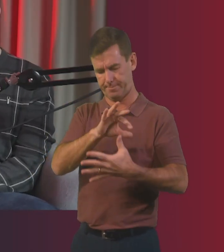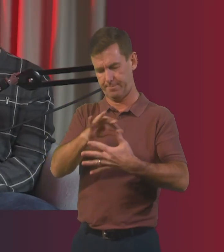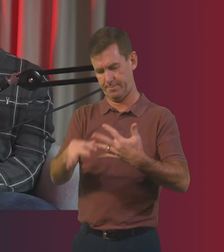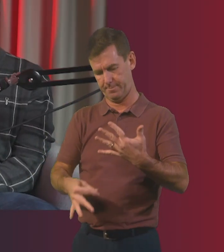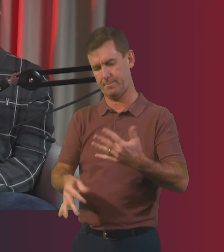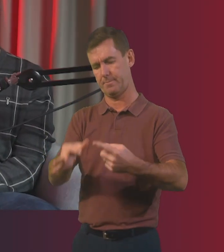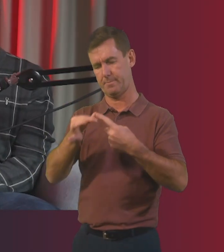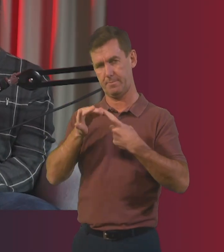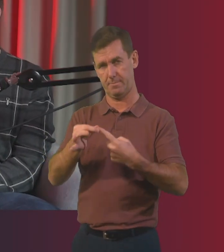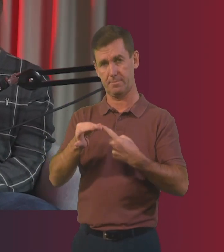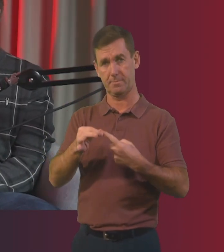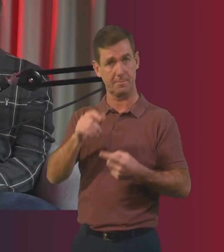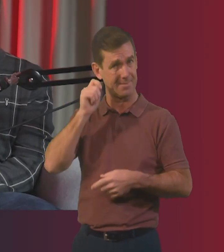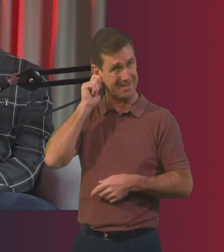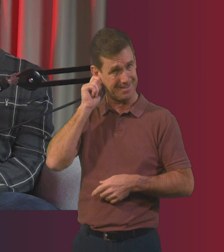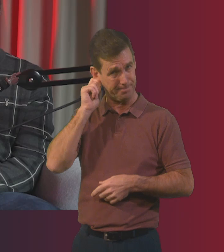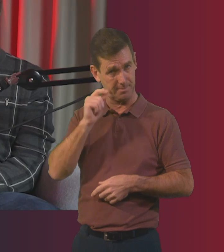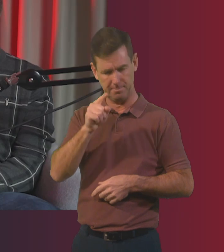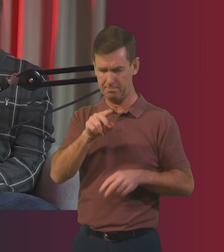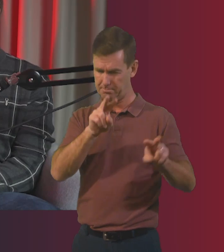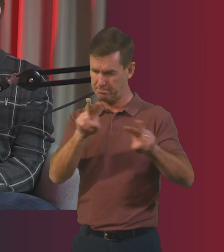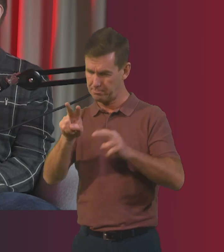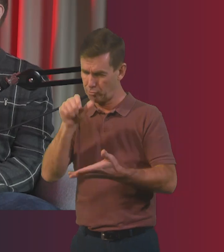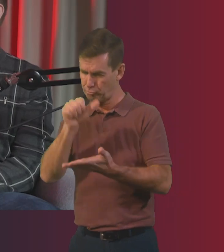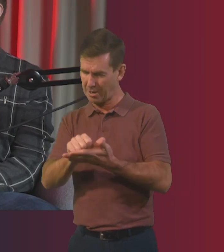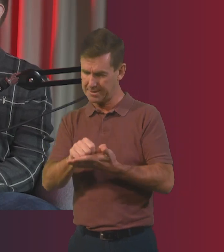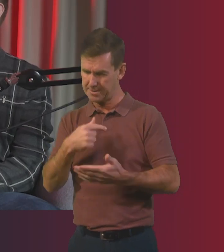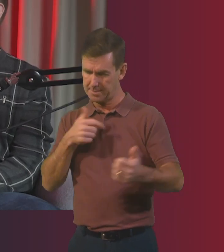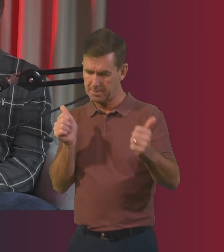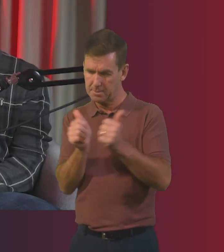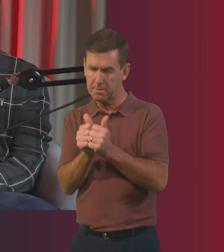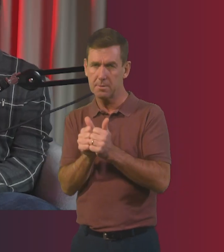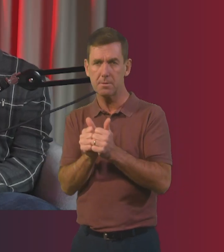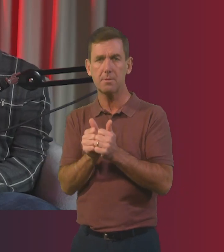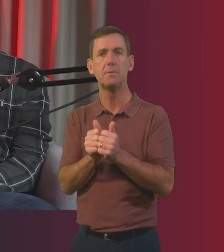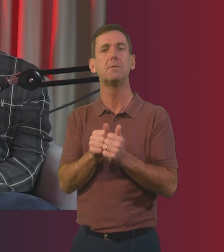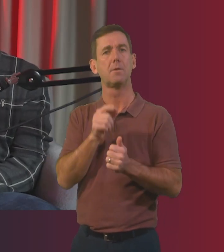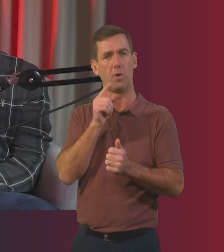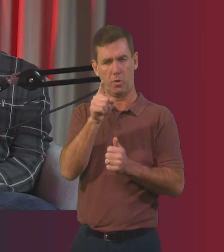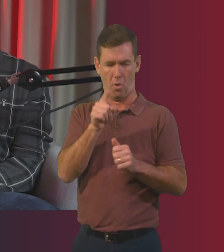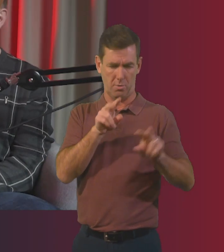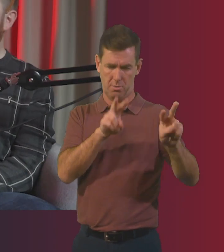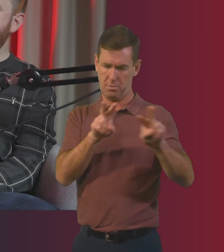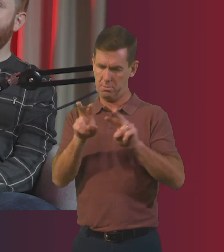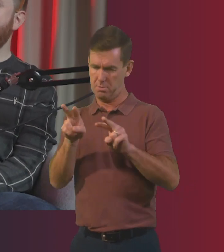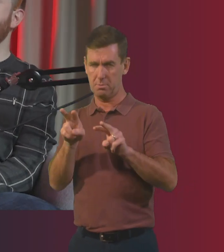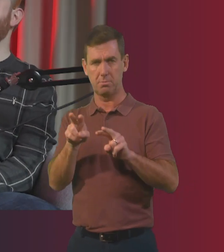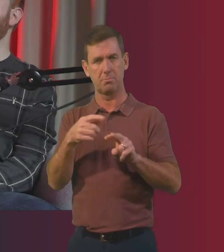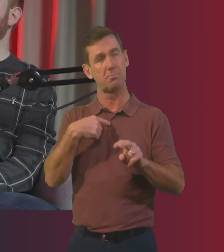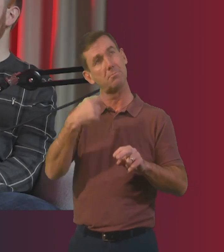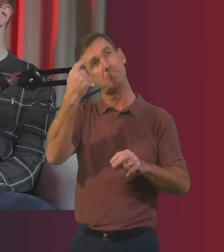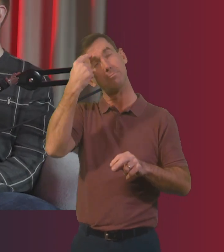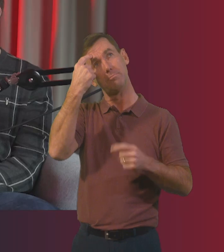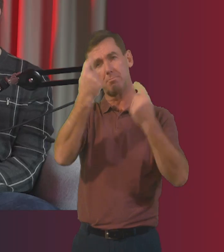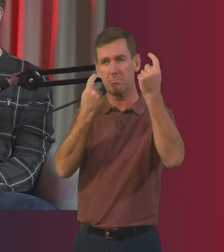So my first tip when choosing a car that's right for you would be actually in the choosing stage, when you're narrowing down your options, have a think